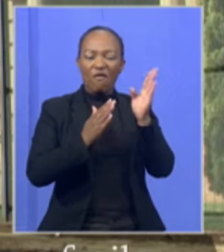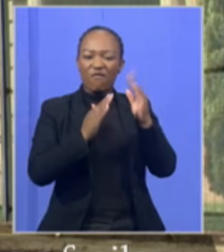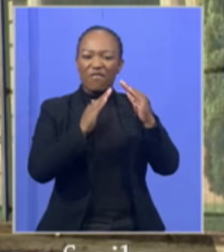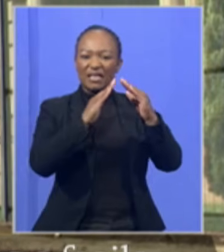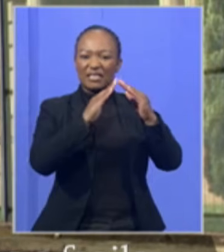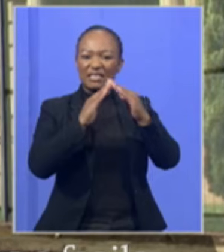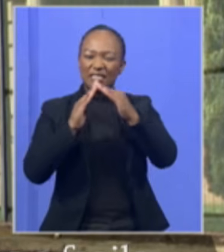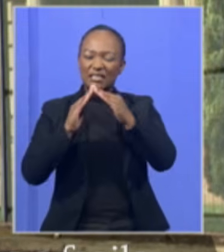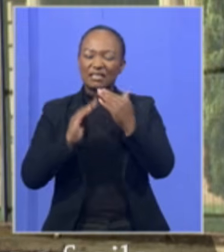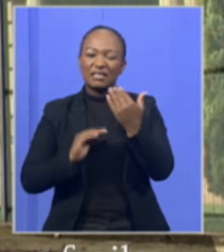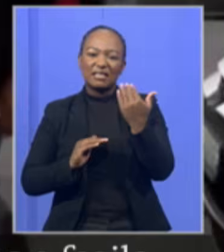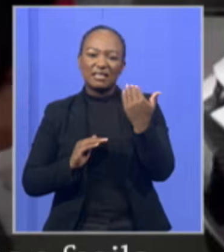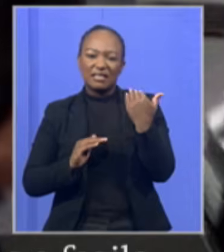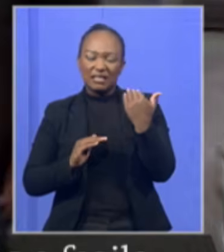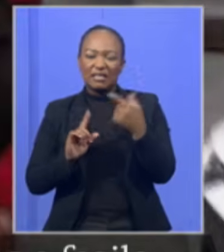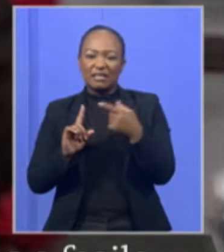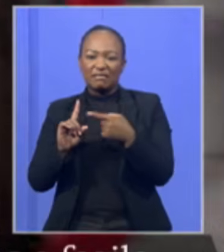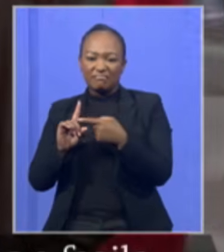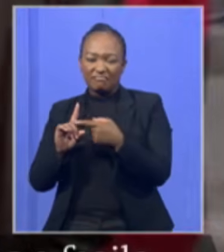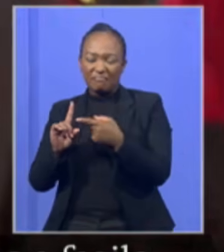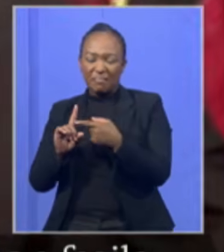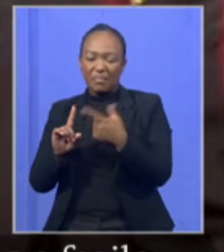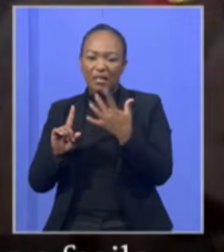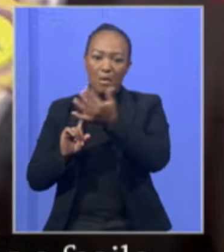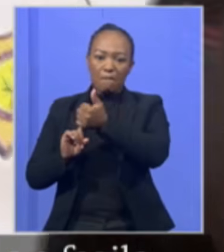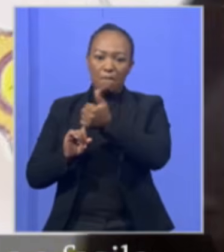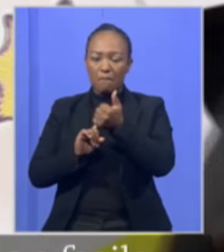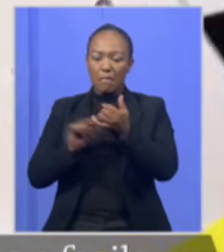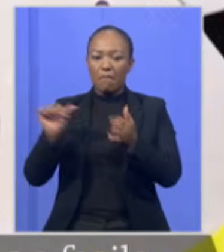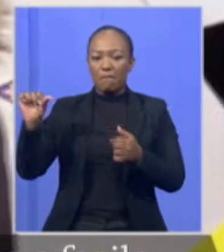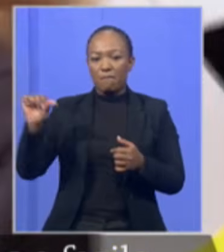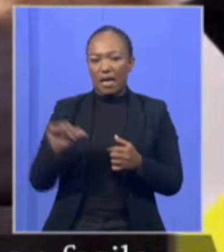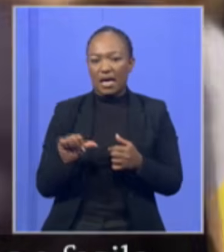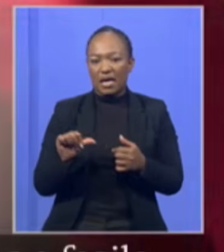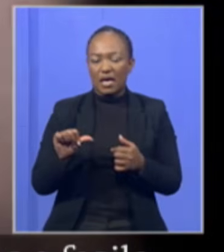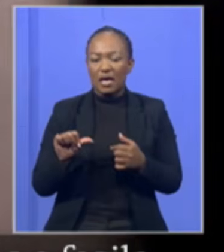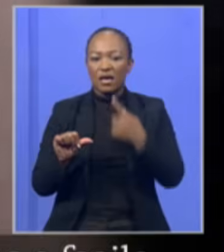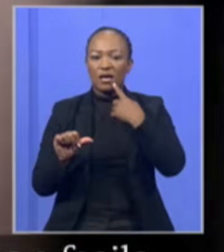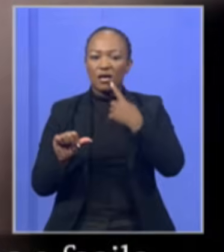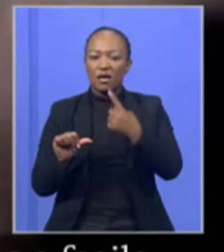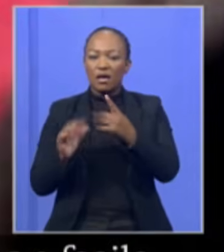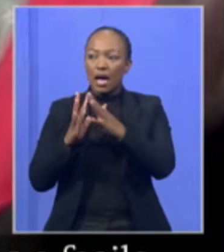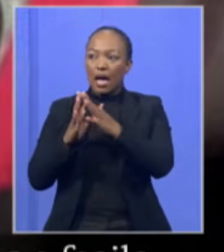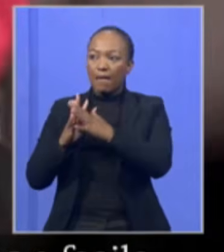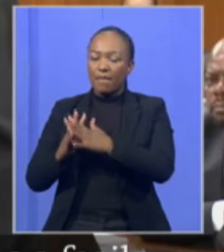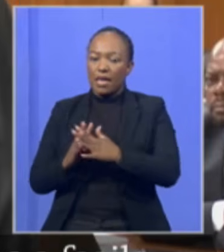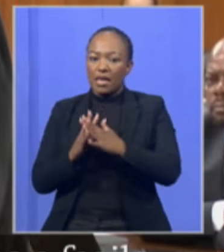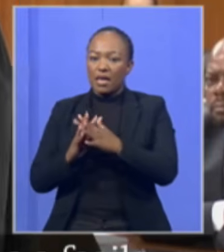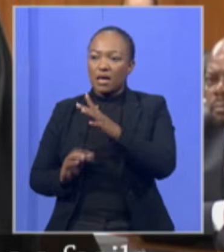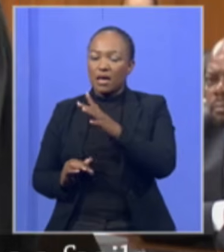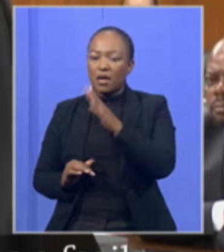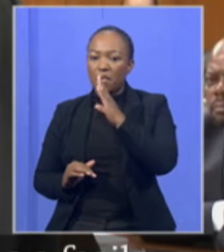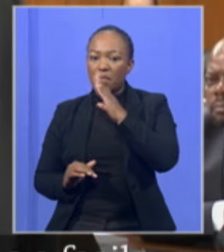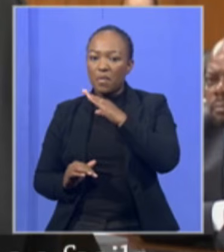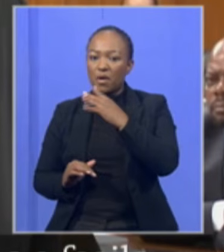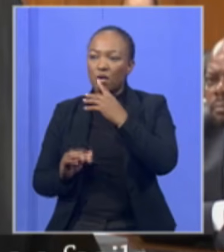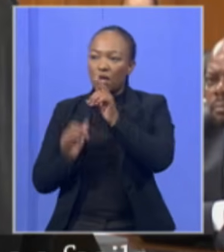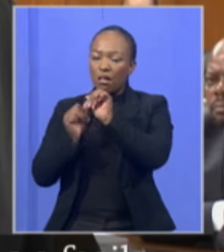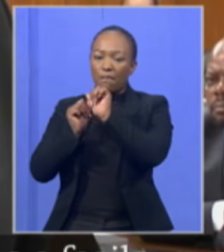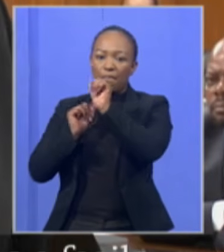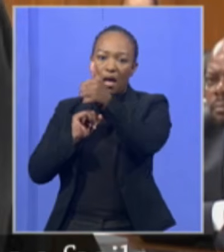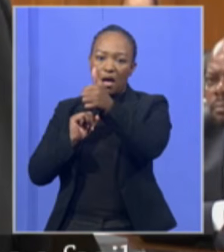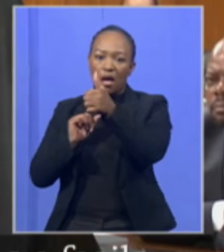ya Phato e sale a bolela ka moo botšhotšhisi bo lahleisitseng ba ka sehloohong ba America hore ke mmalehi ebile o